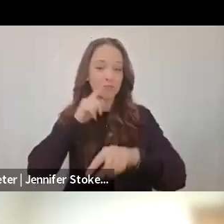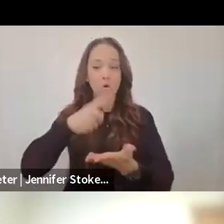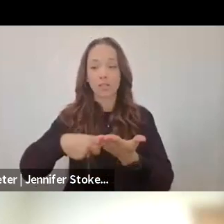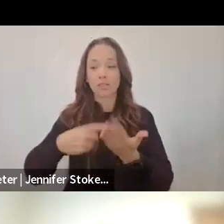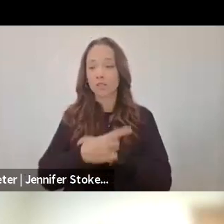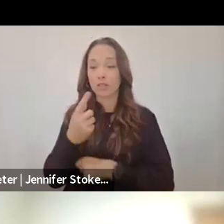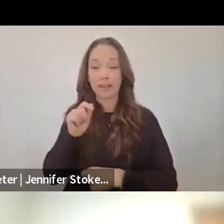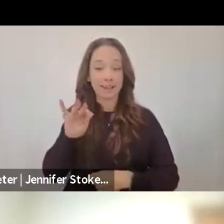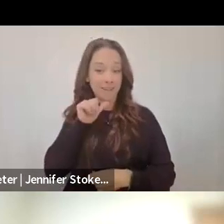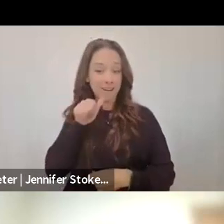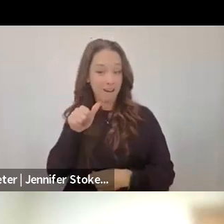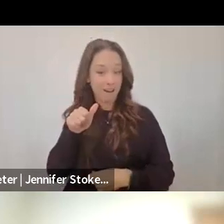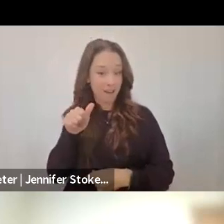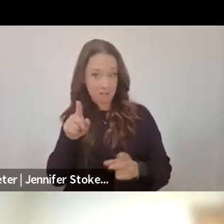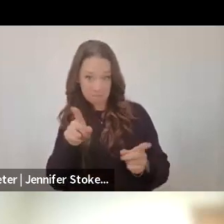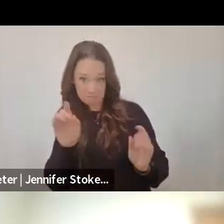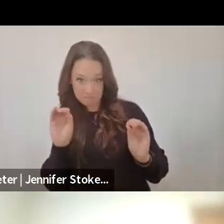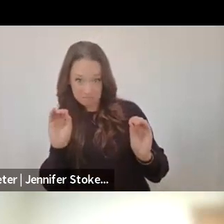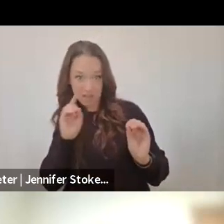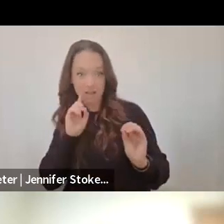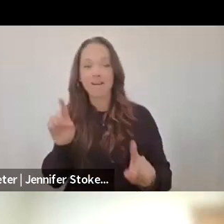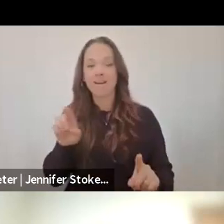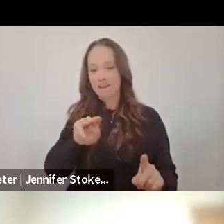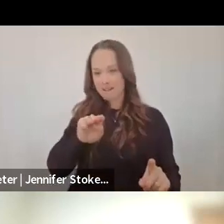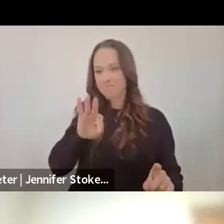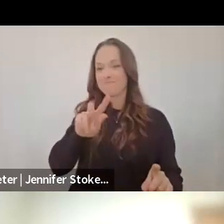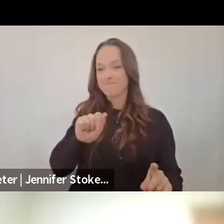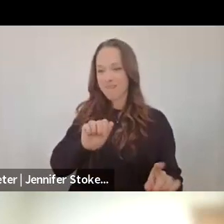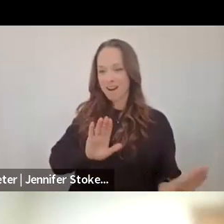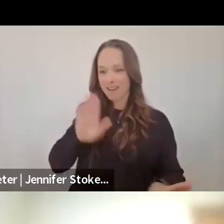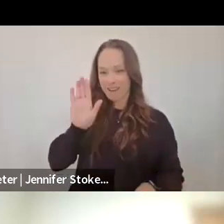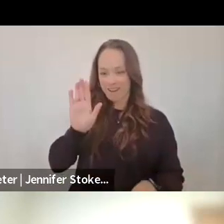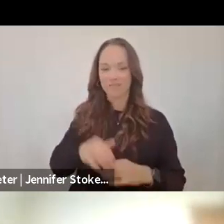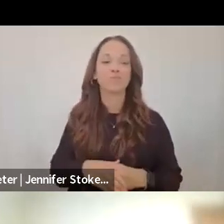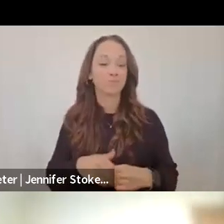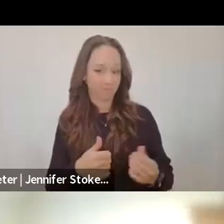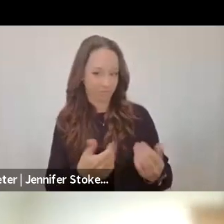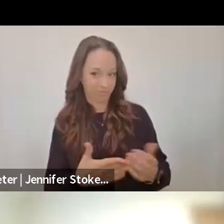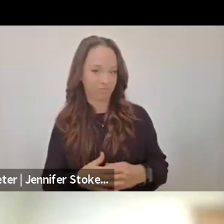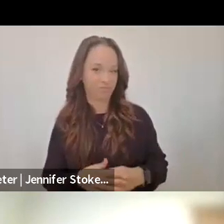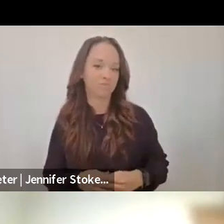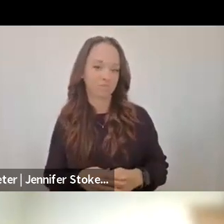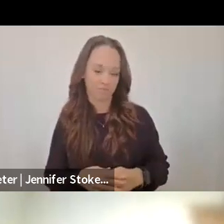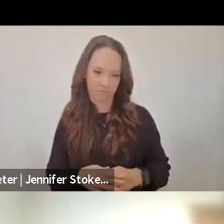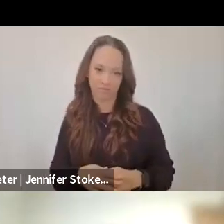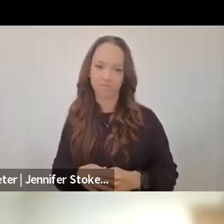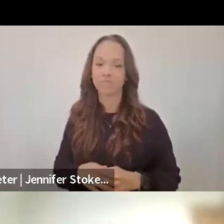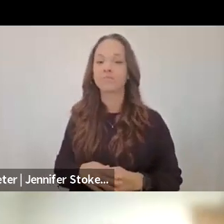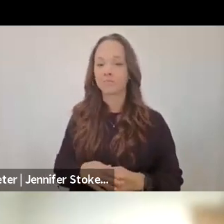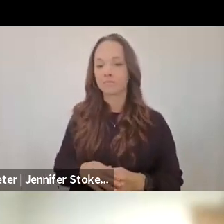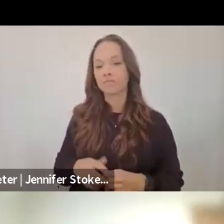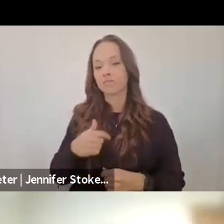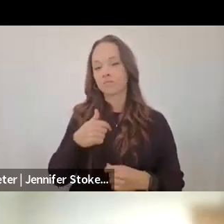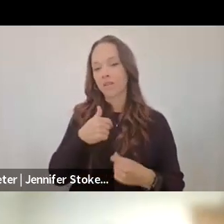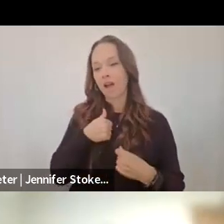not, I will move on. This is Monica. Go ahead, Monica. I think with that, I want to